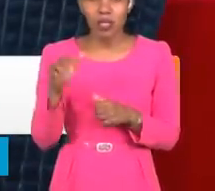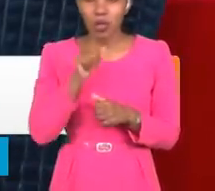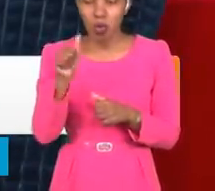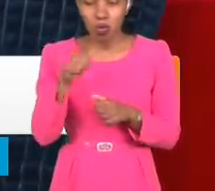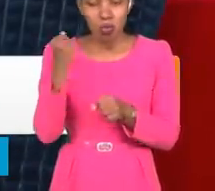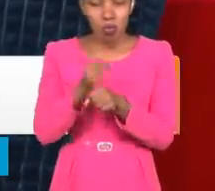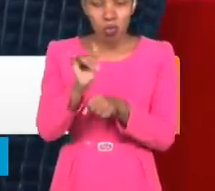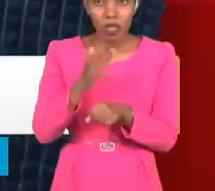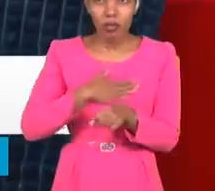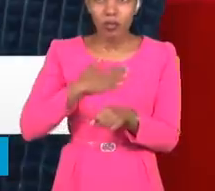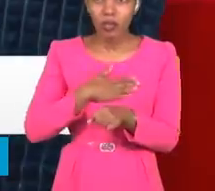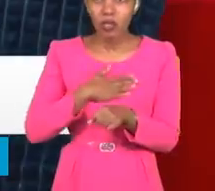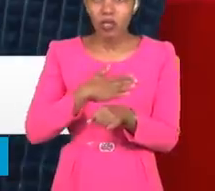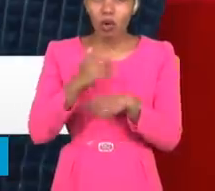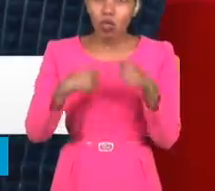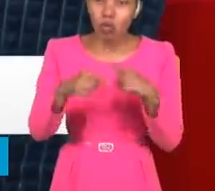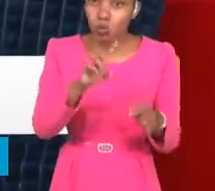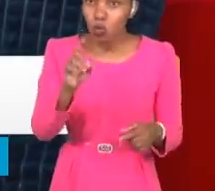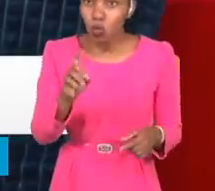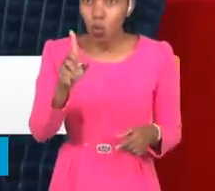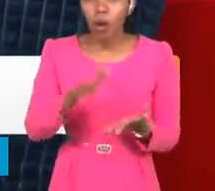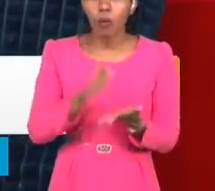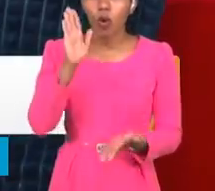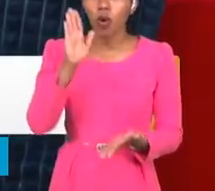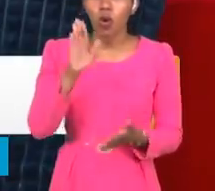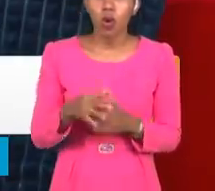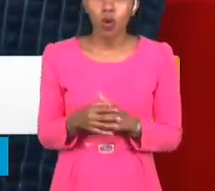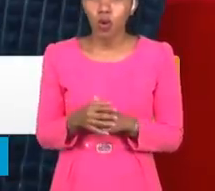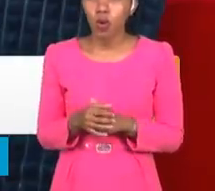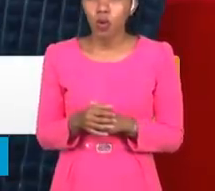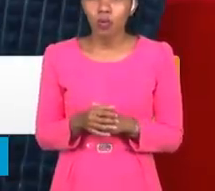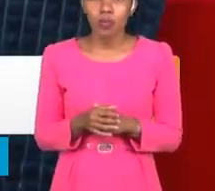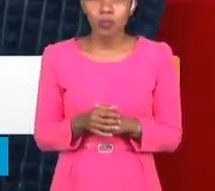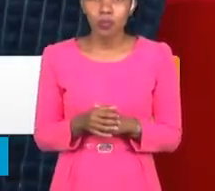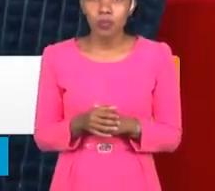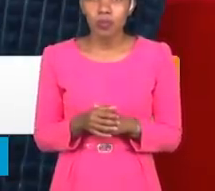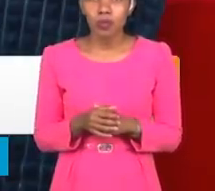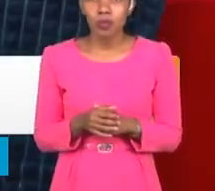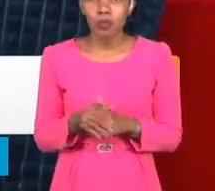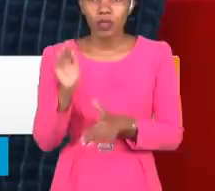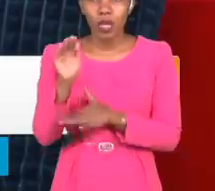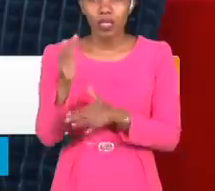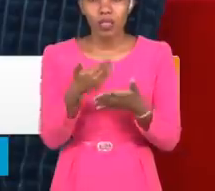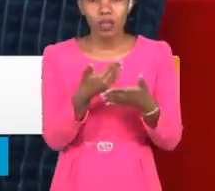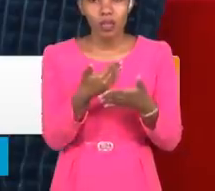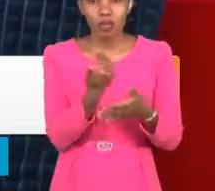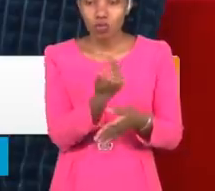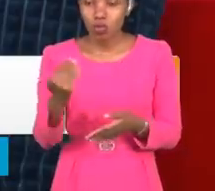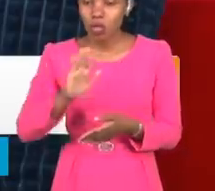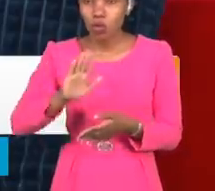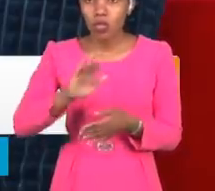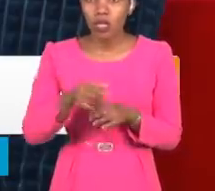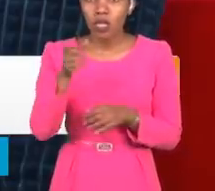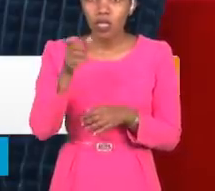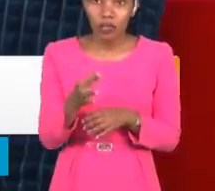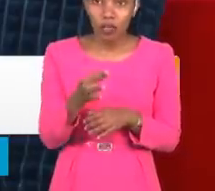that. Mm-hmm. Do I continue? One more. Yeah. Mm-hmm. One more. Mm-hmm. Ask your children